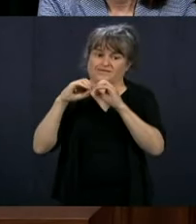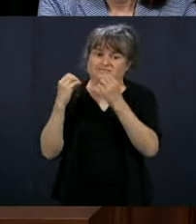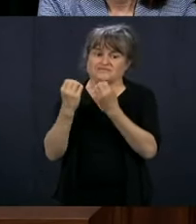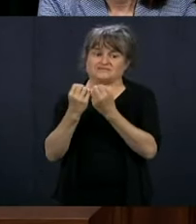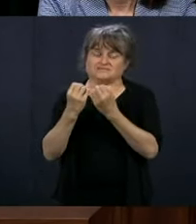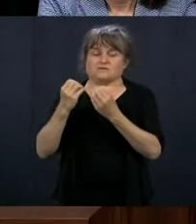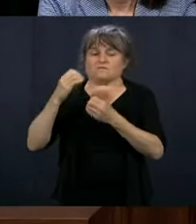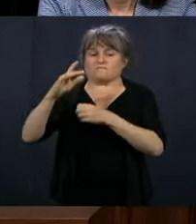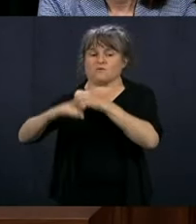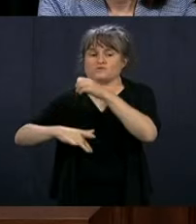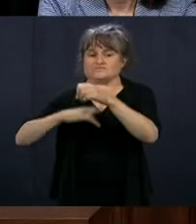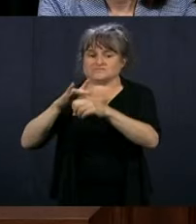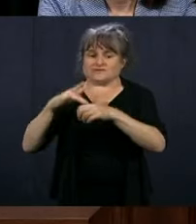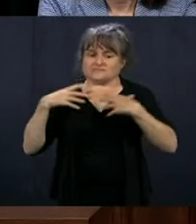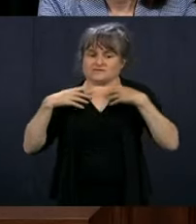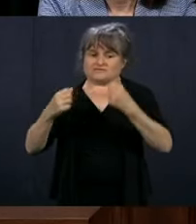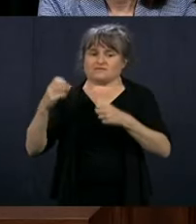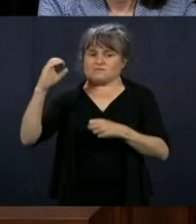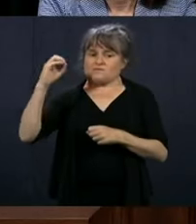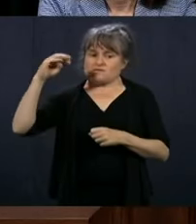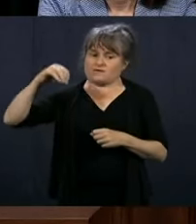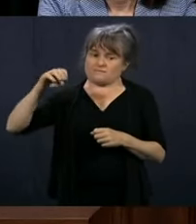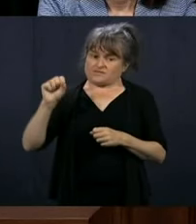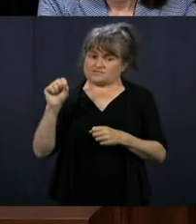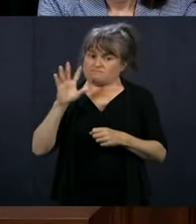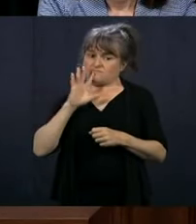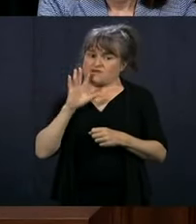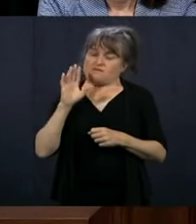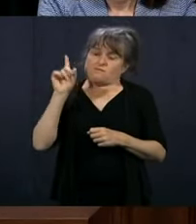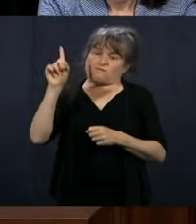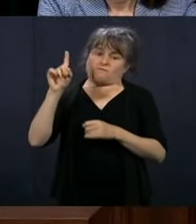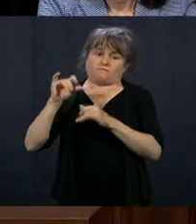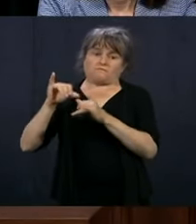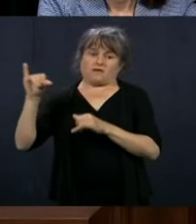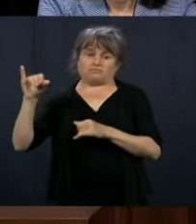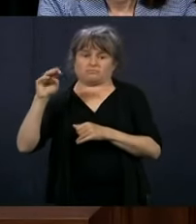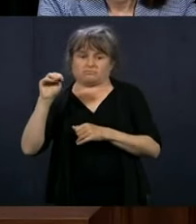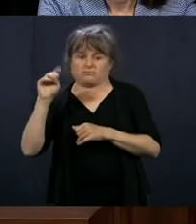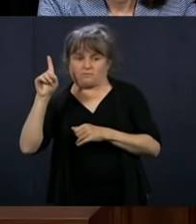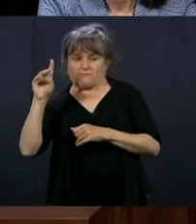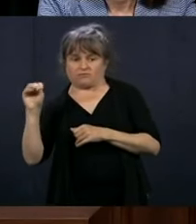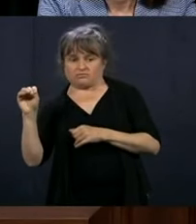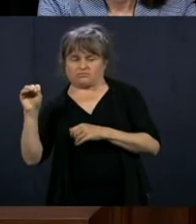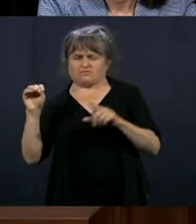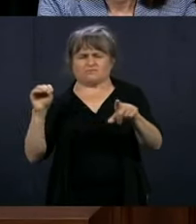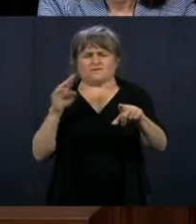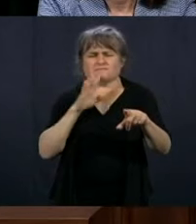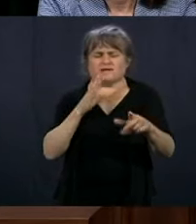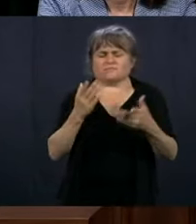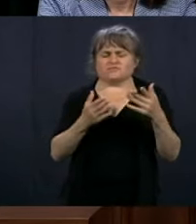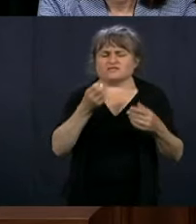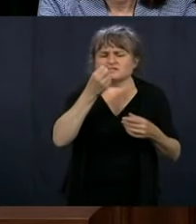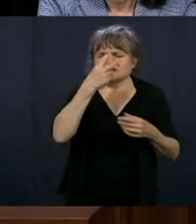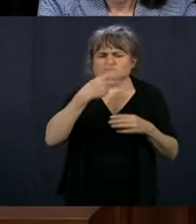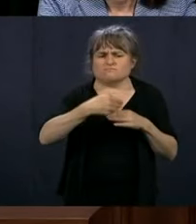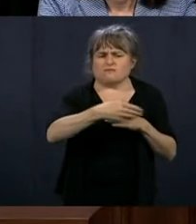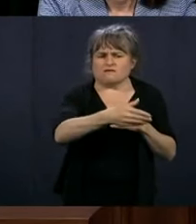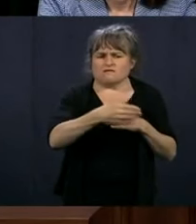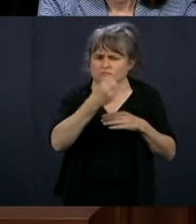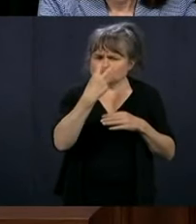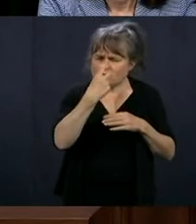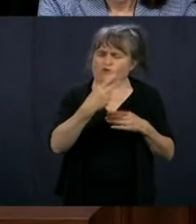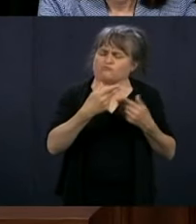meter. You let it be known last week, that for announcement of sports, it might become 1